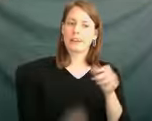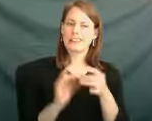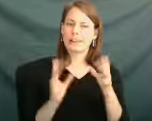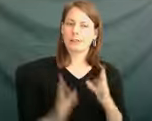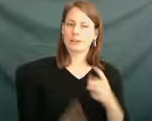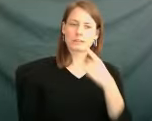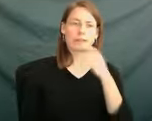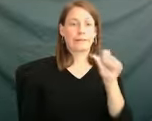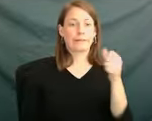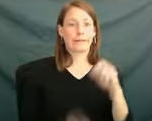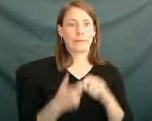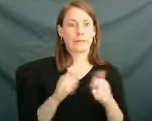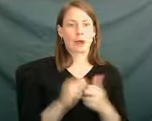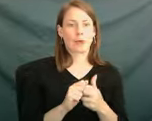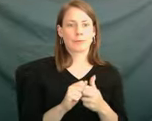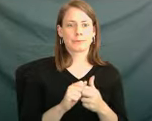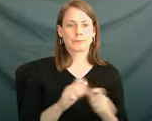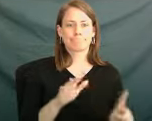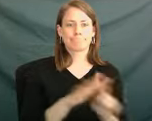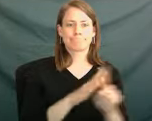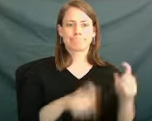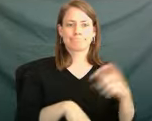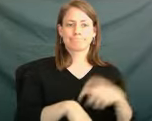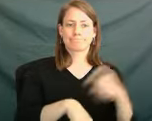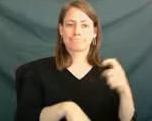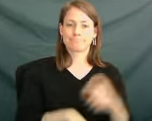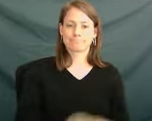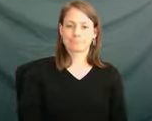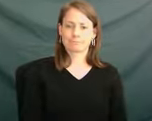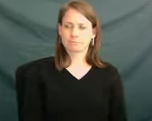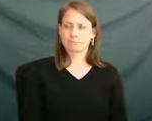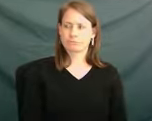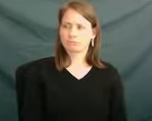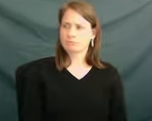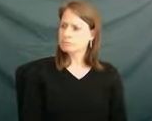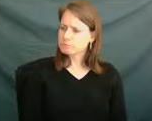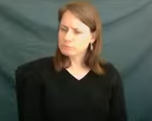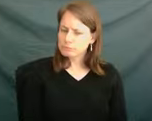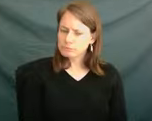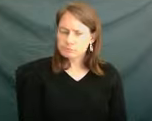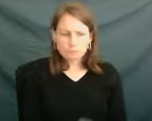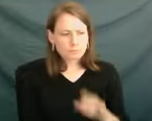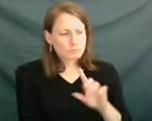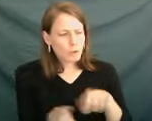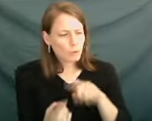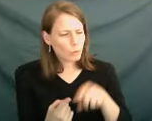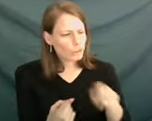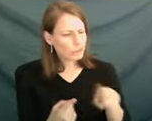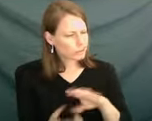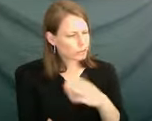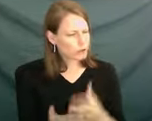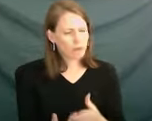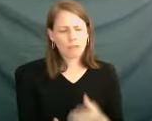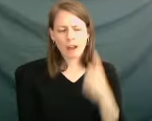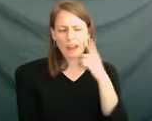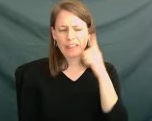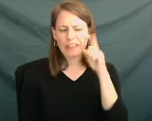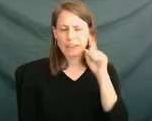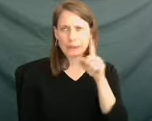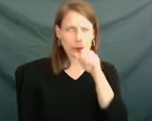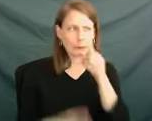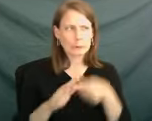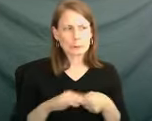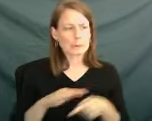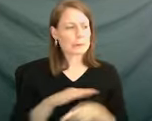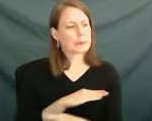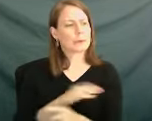When did you come in? I think you just snuck in without talking to me, innit? No, I think you did. What time's the lesson